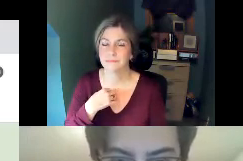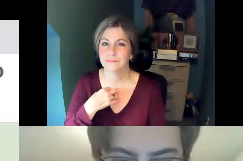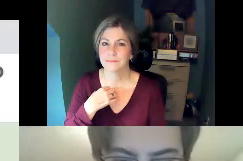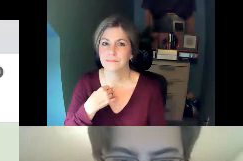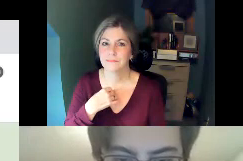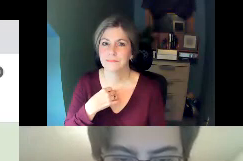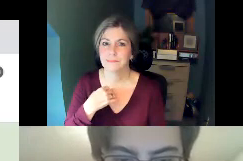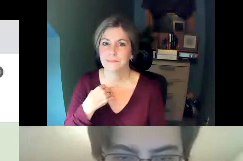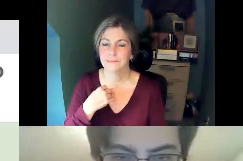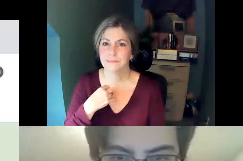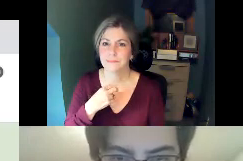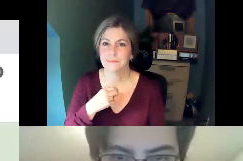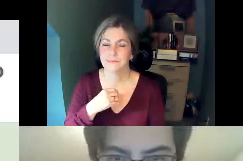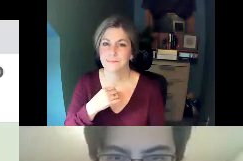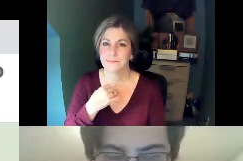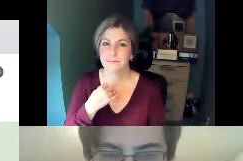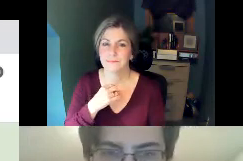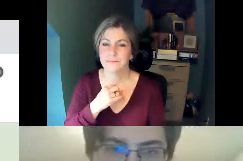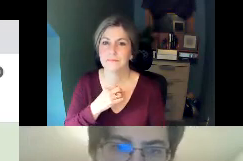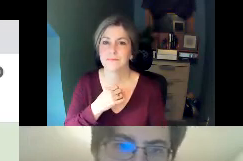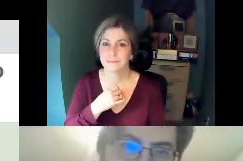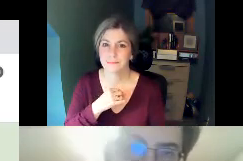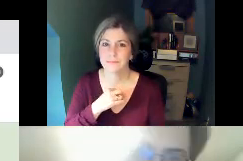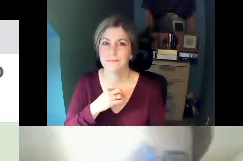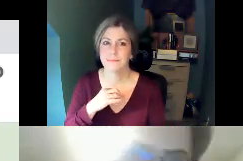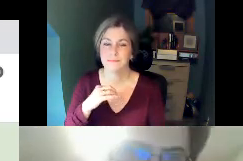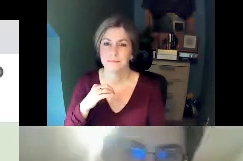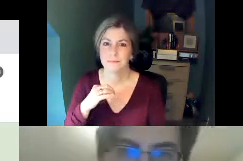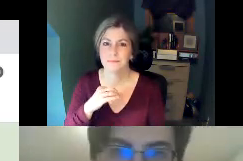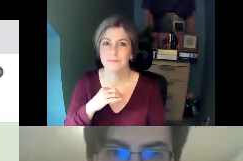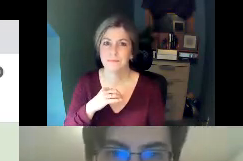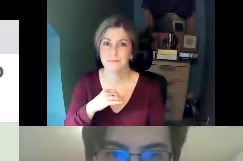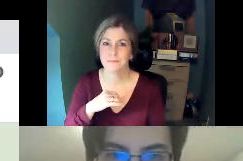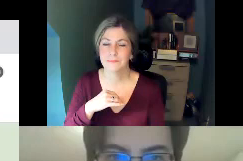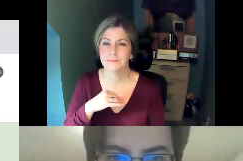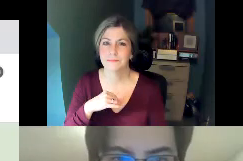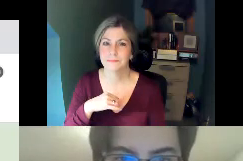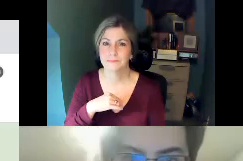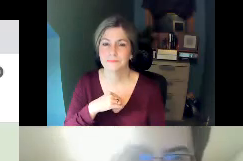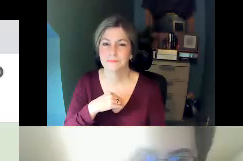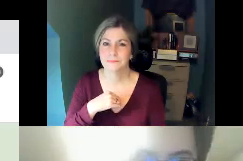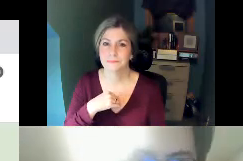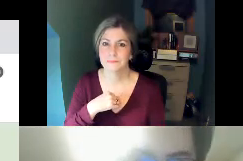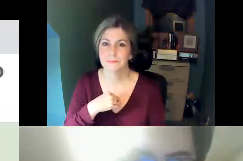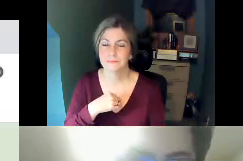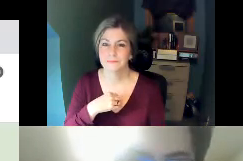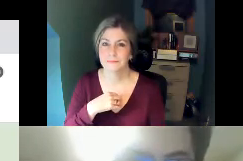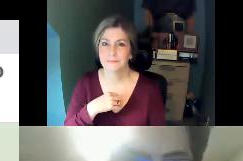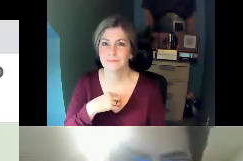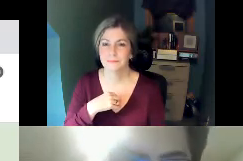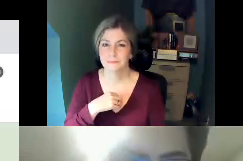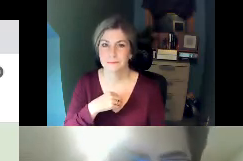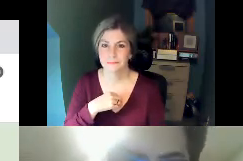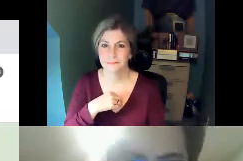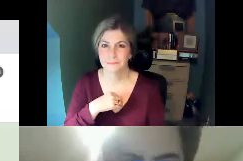history, maybe fill out the promissory notes or entrance counseling for loans, you probably need that ID to do that. So even though you can submit